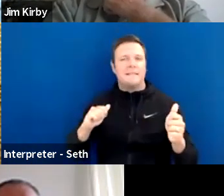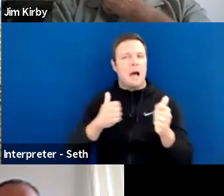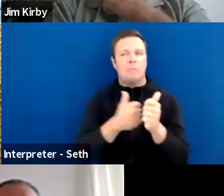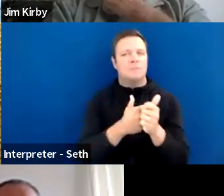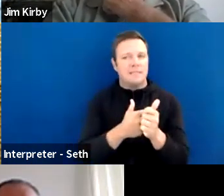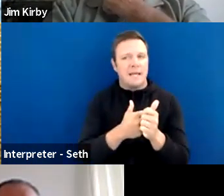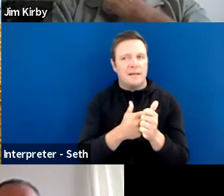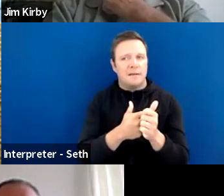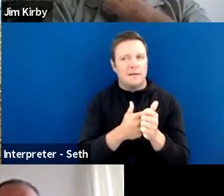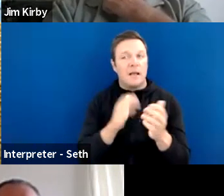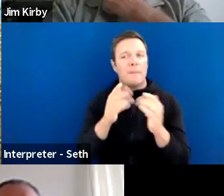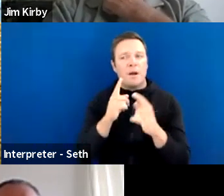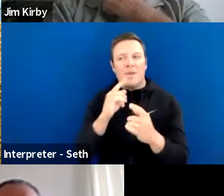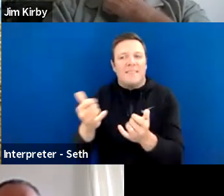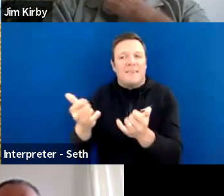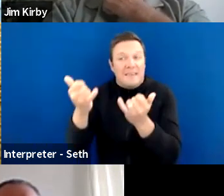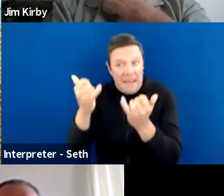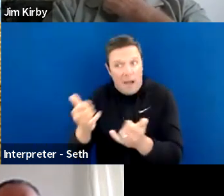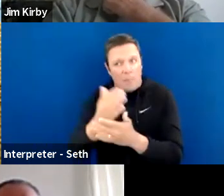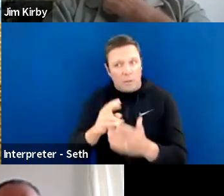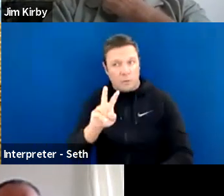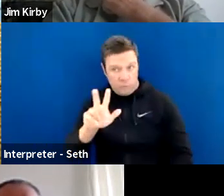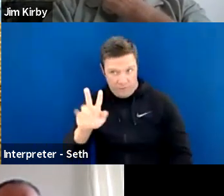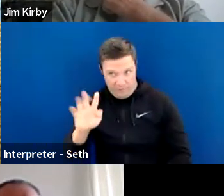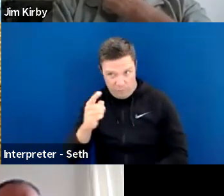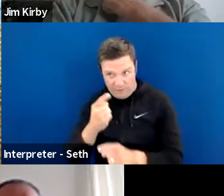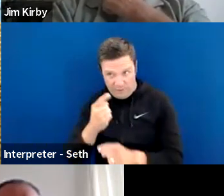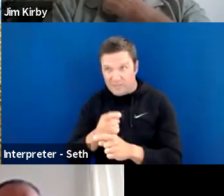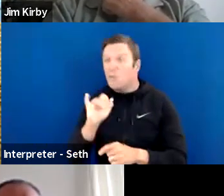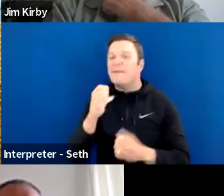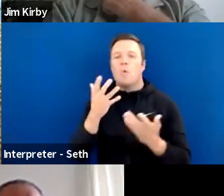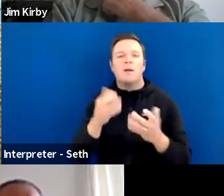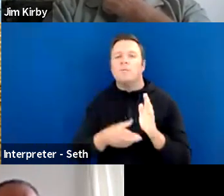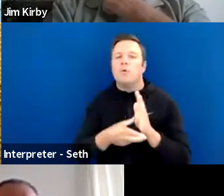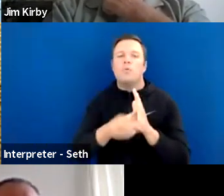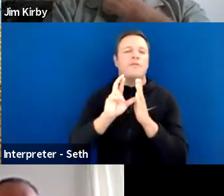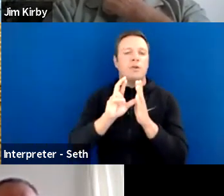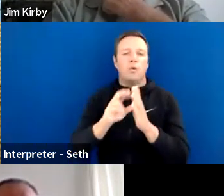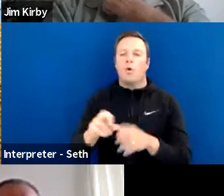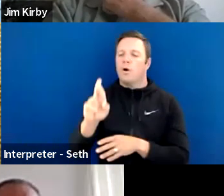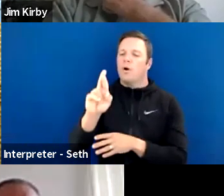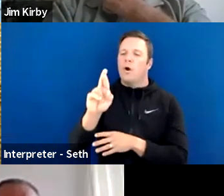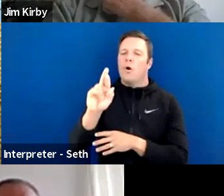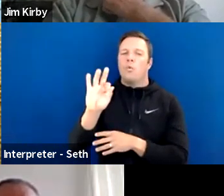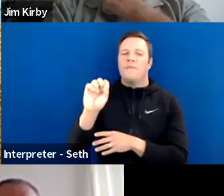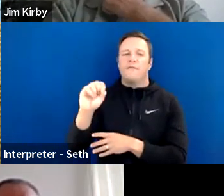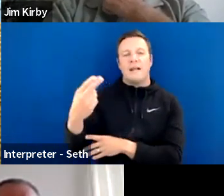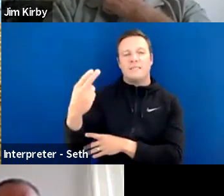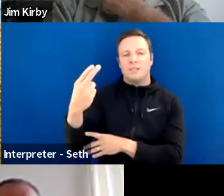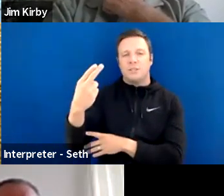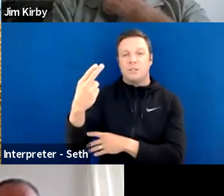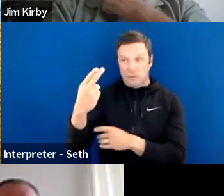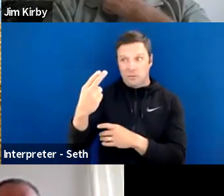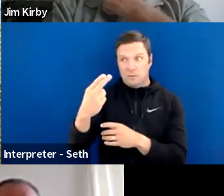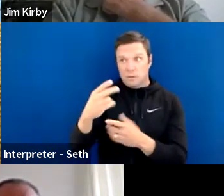in the current parts 2, 3, and 4. So if I want like a refresher, I would do parts 2 and then parts 3